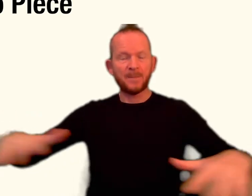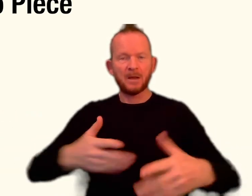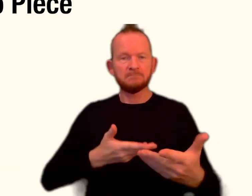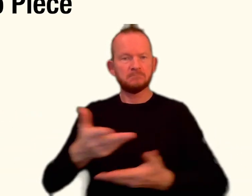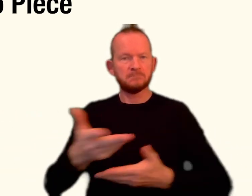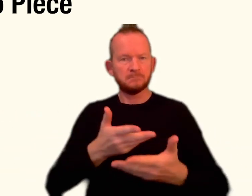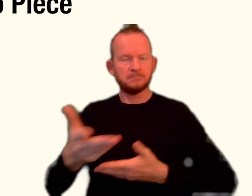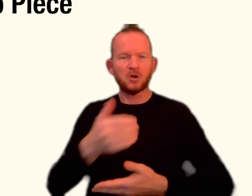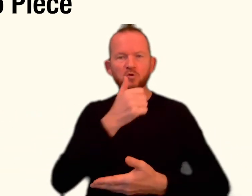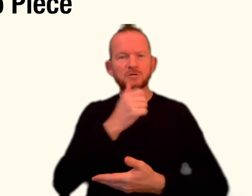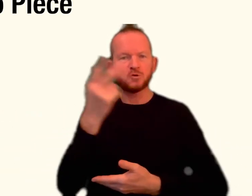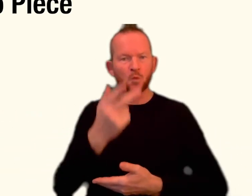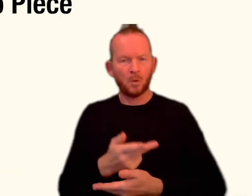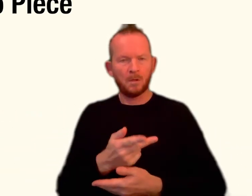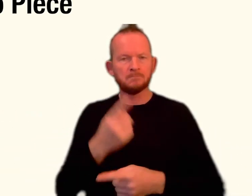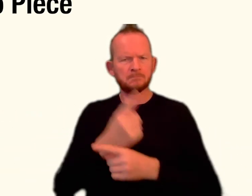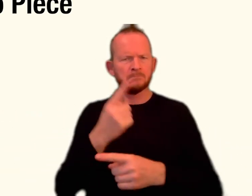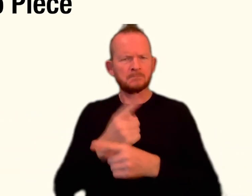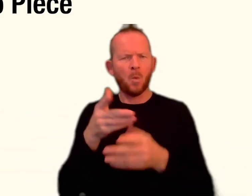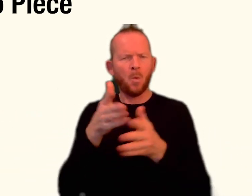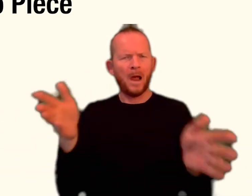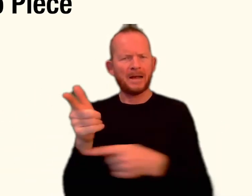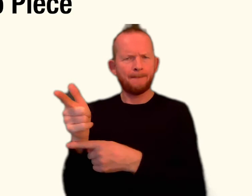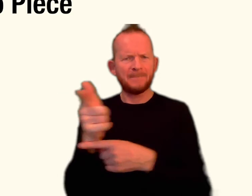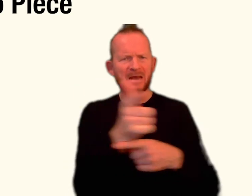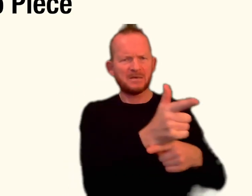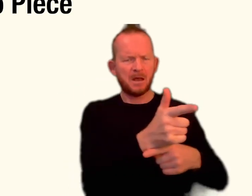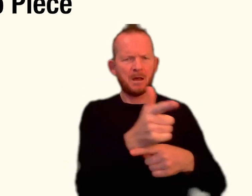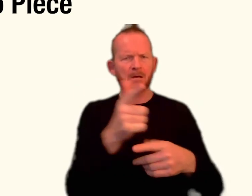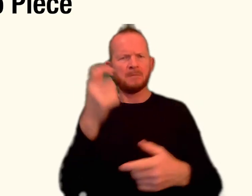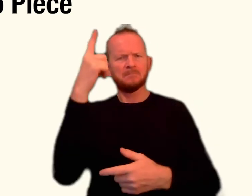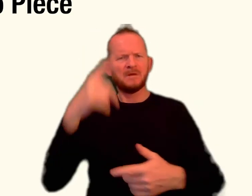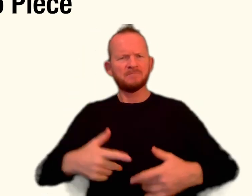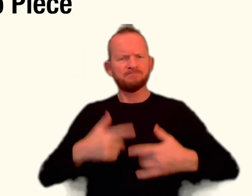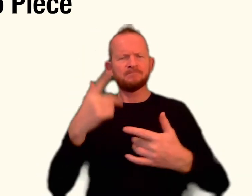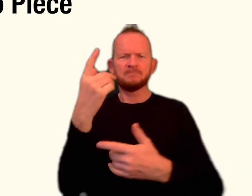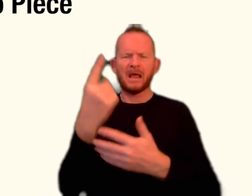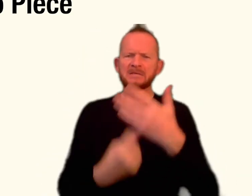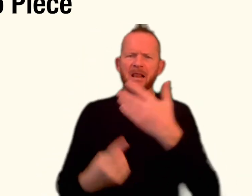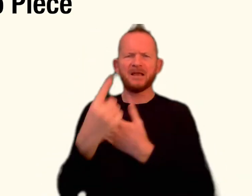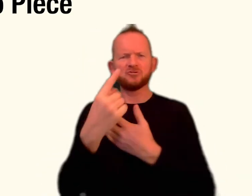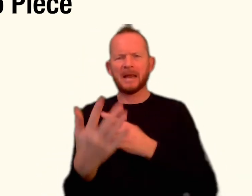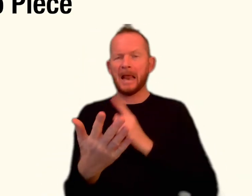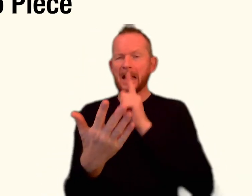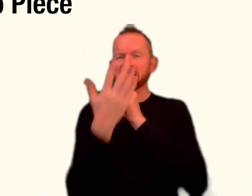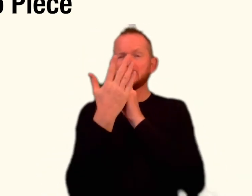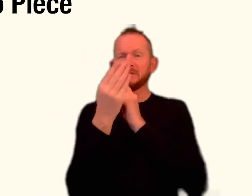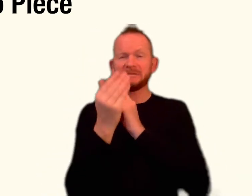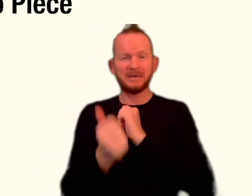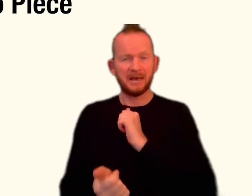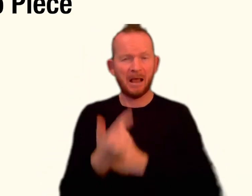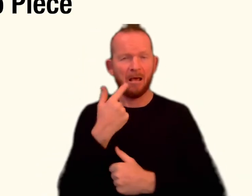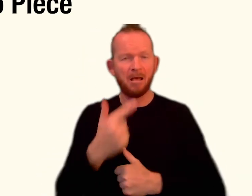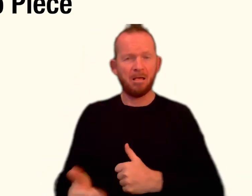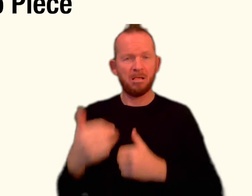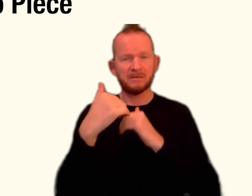being spoken about in the wider media. The idea is to explore the feeling of isolation and intimacy in the space. I would